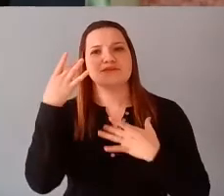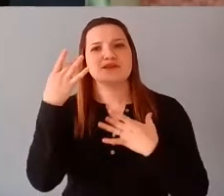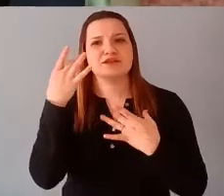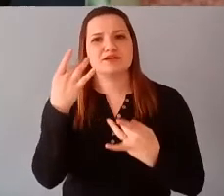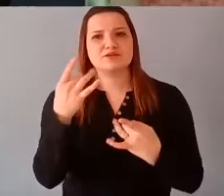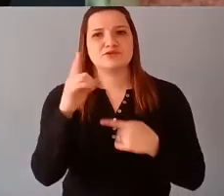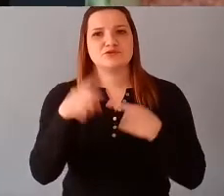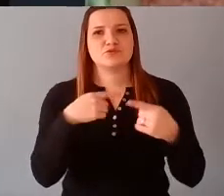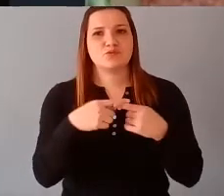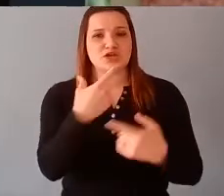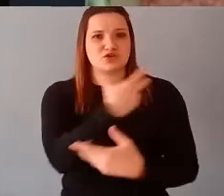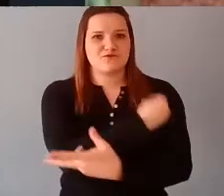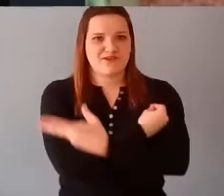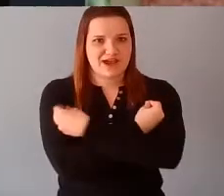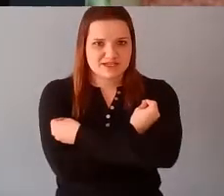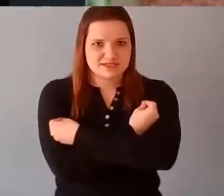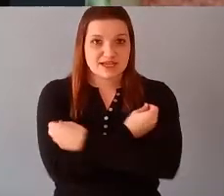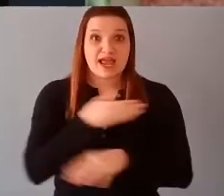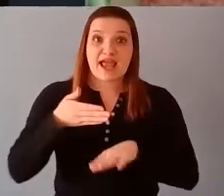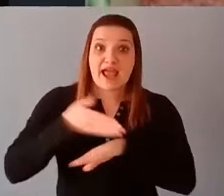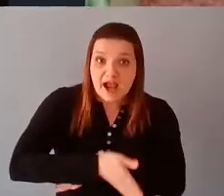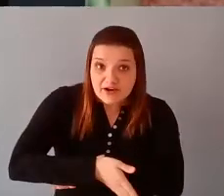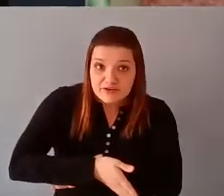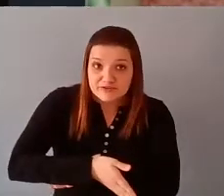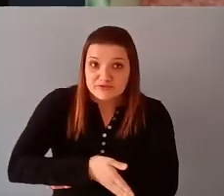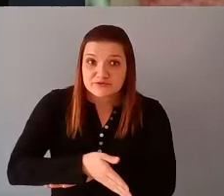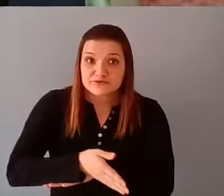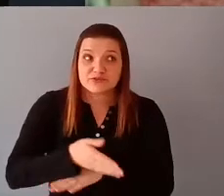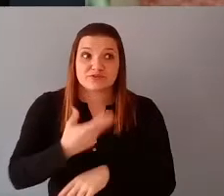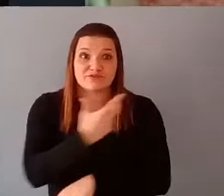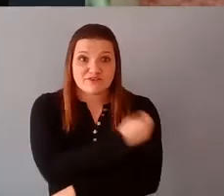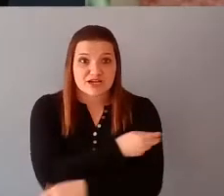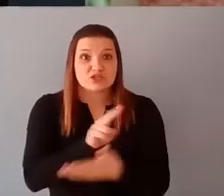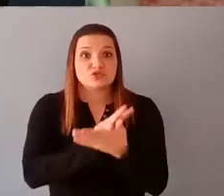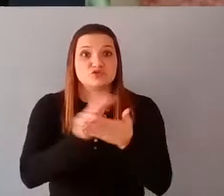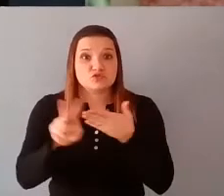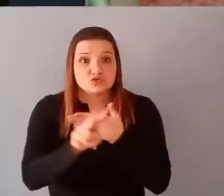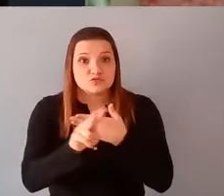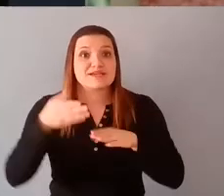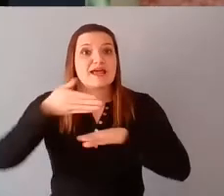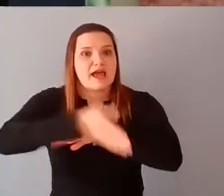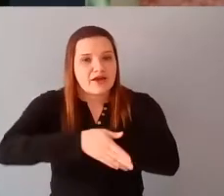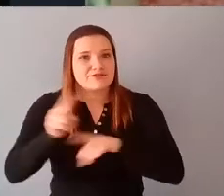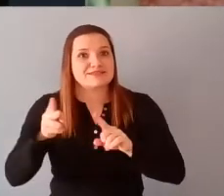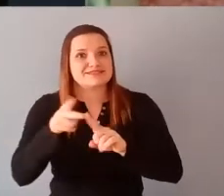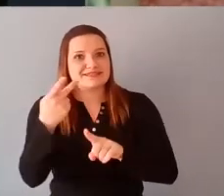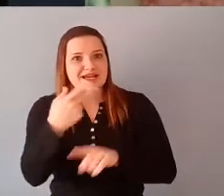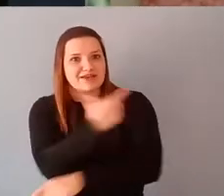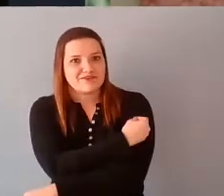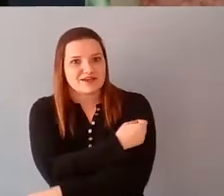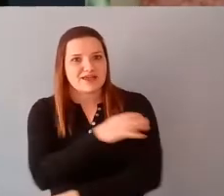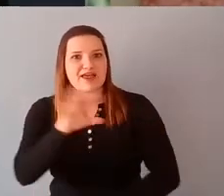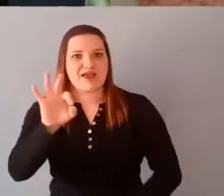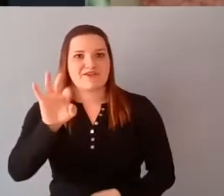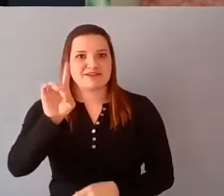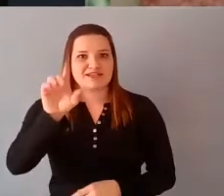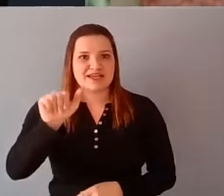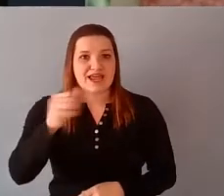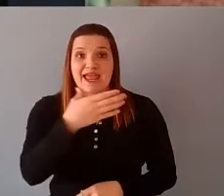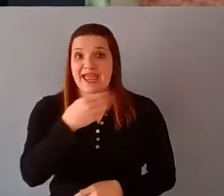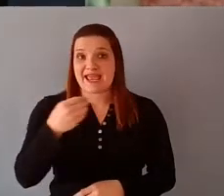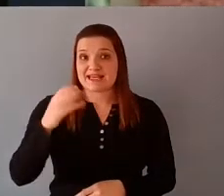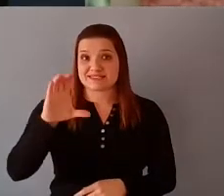you're vaccinated, after you're vaccinated and 2 weeks after that second vaccination, the FDA and the CDC